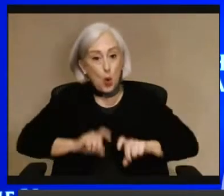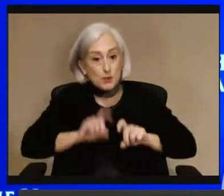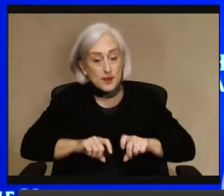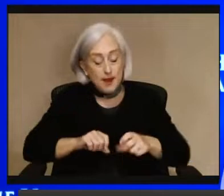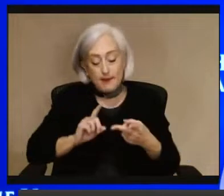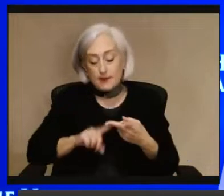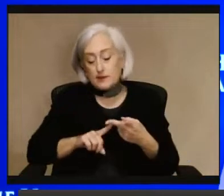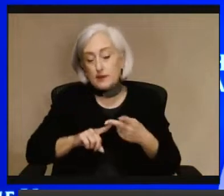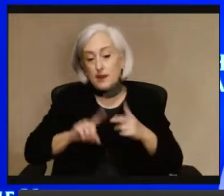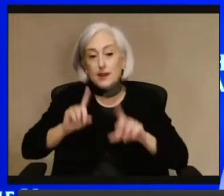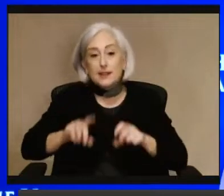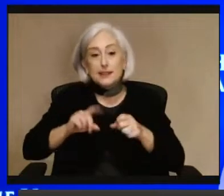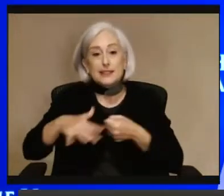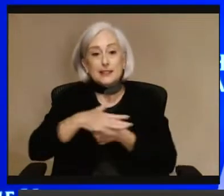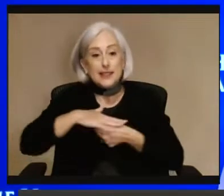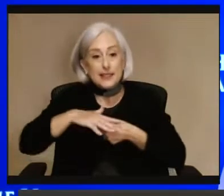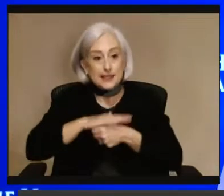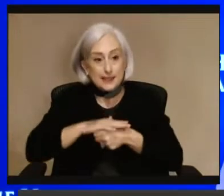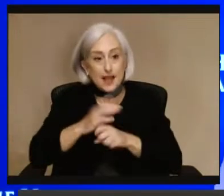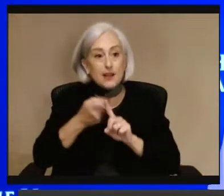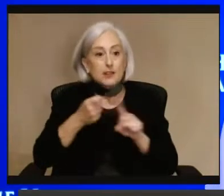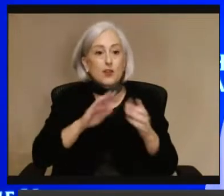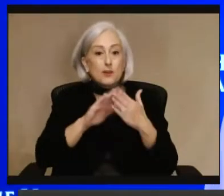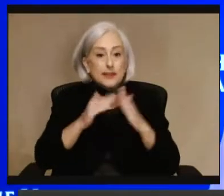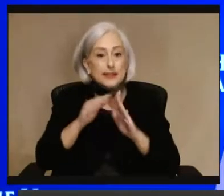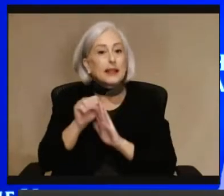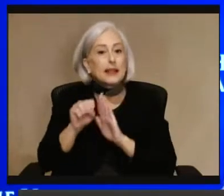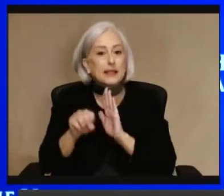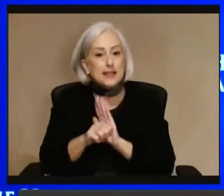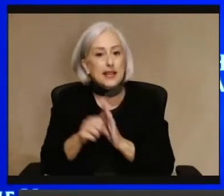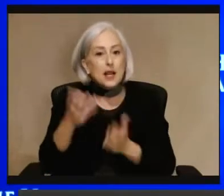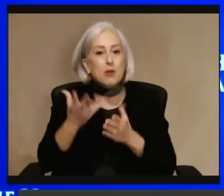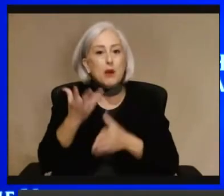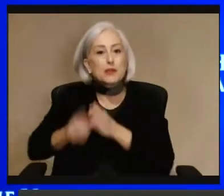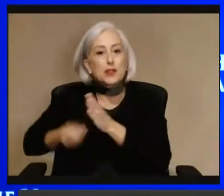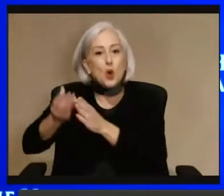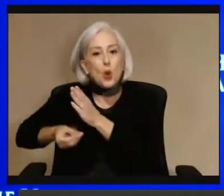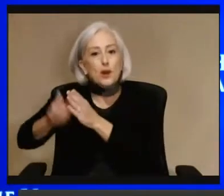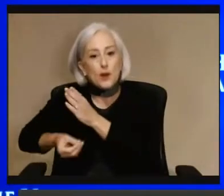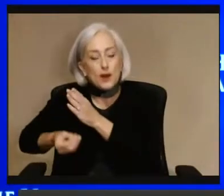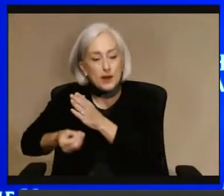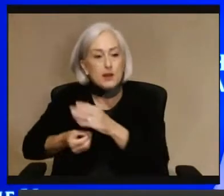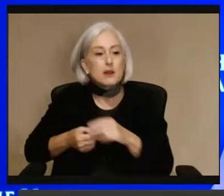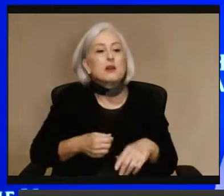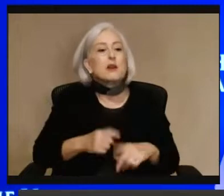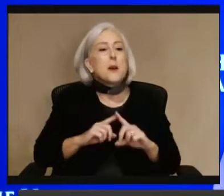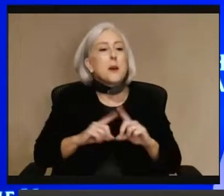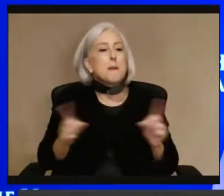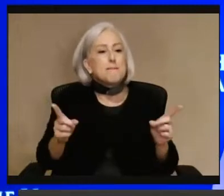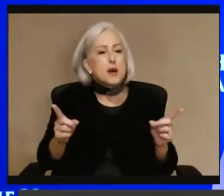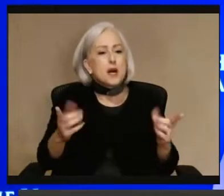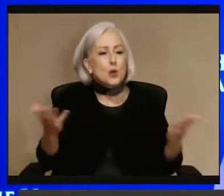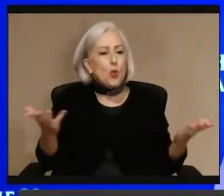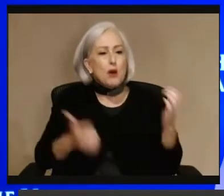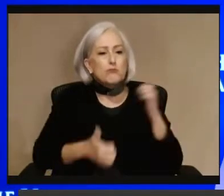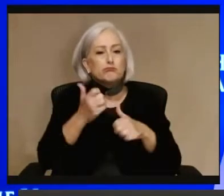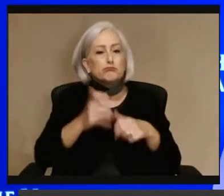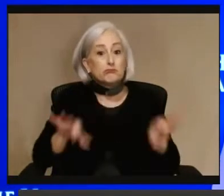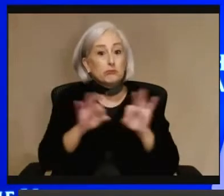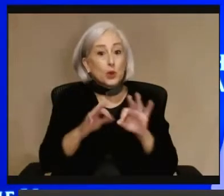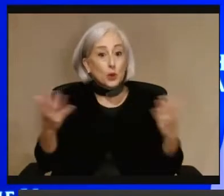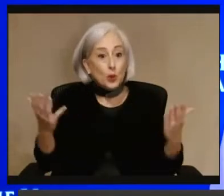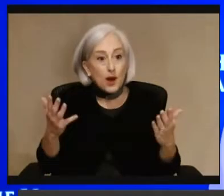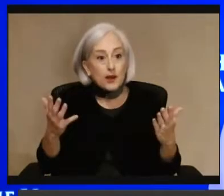and states and other health departments are probably going away. So that's important to understand. But what do we care about most? And we care about most about